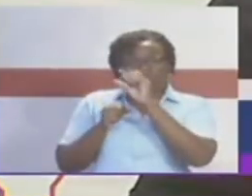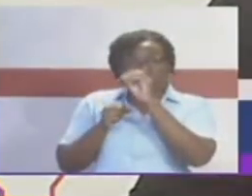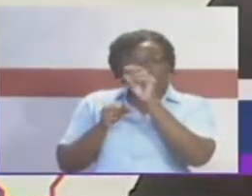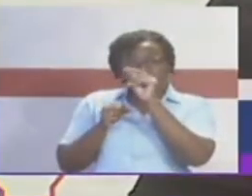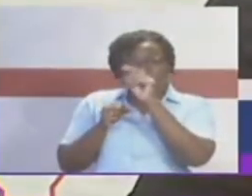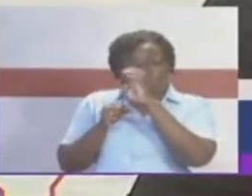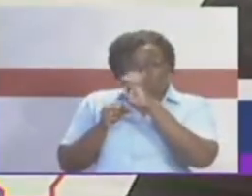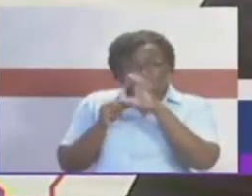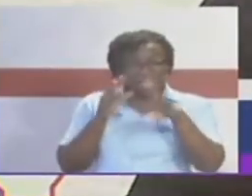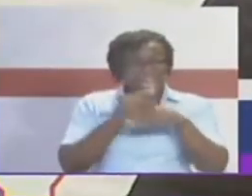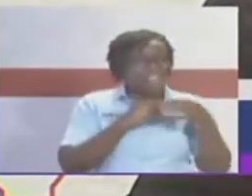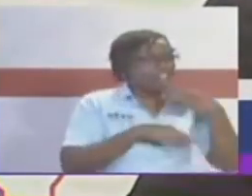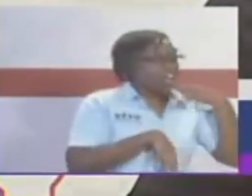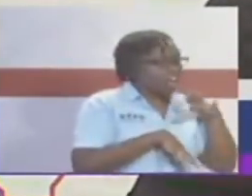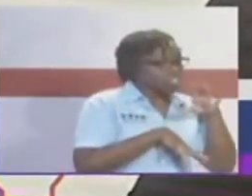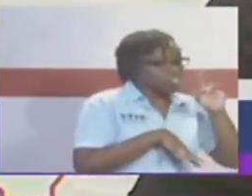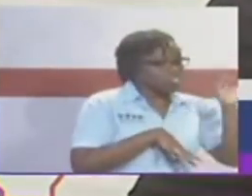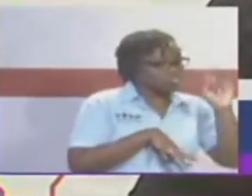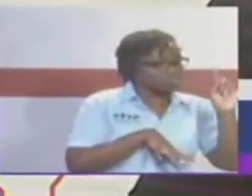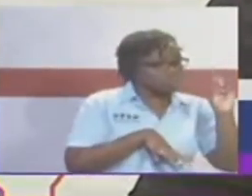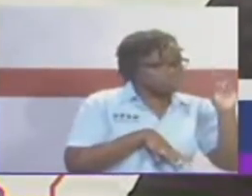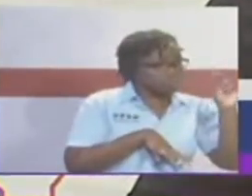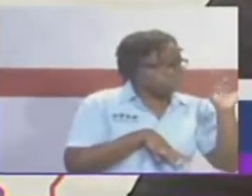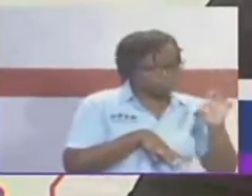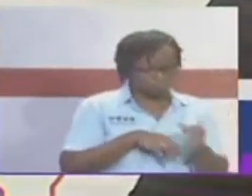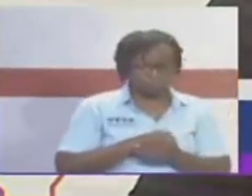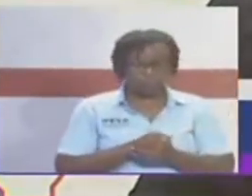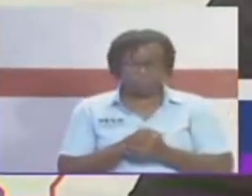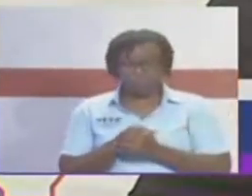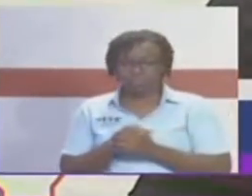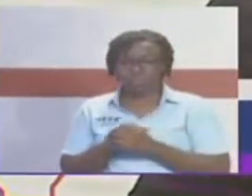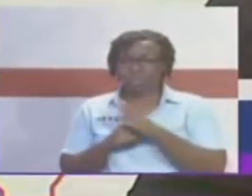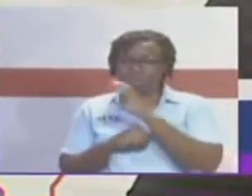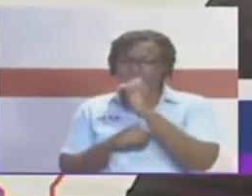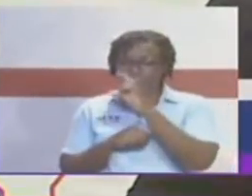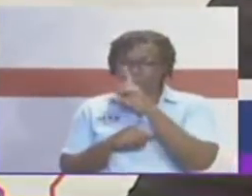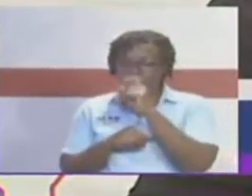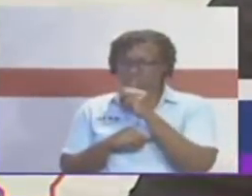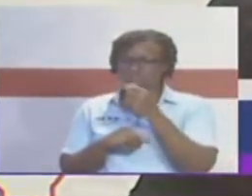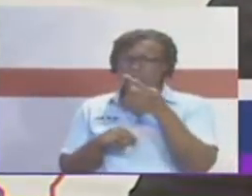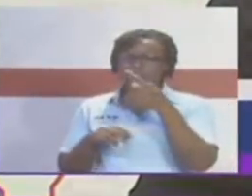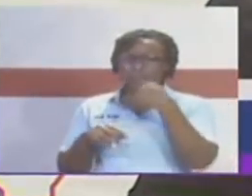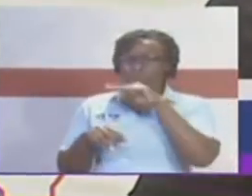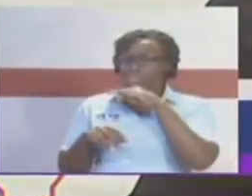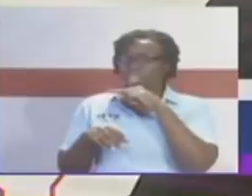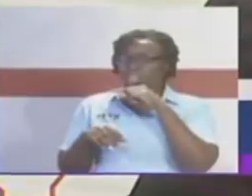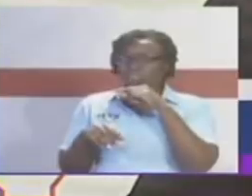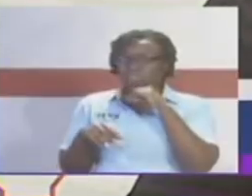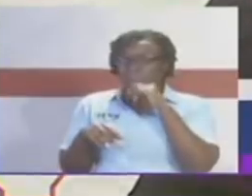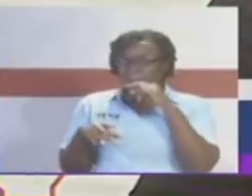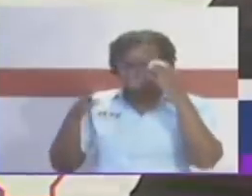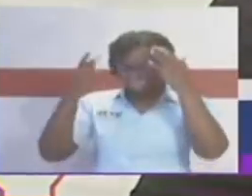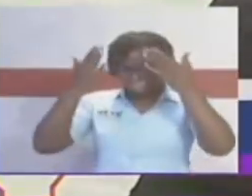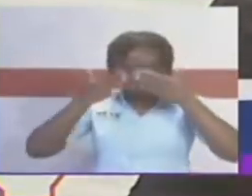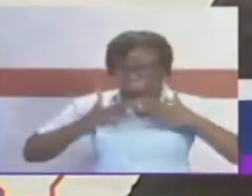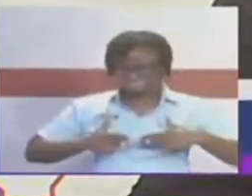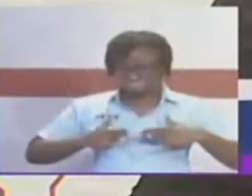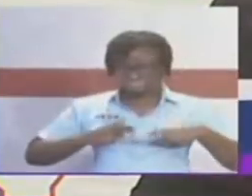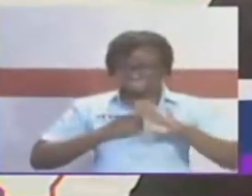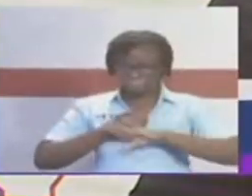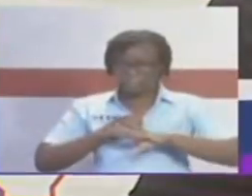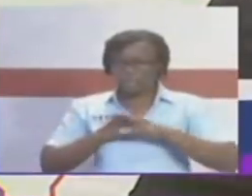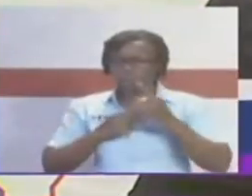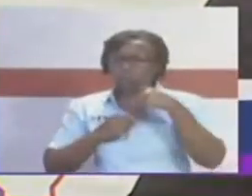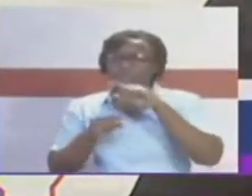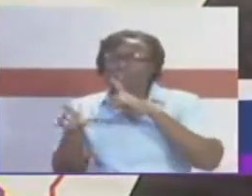zone, where we are out of PPE, is our strategic communication and planning area. We answer phones, prepare for our admissions, enter